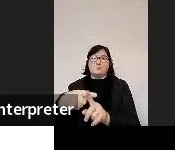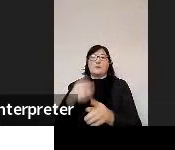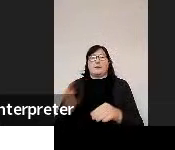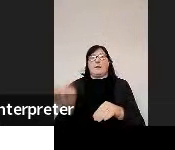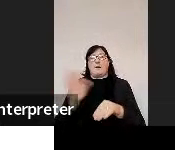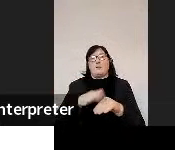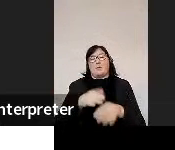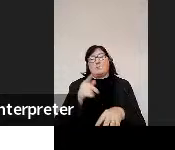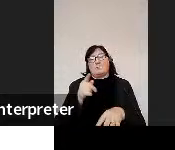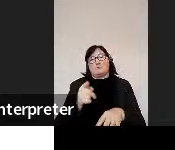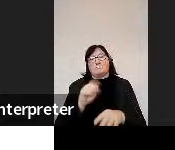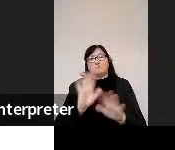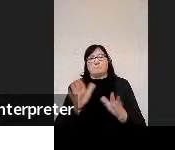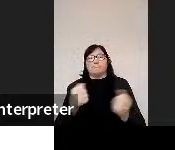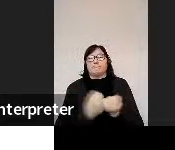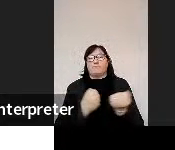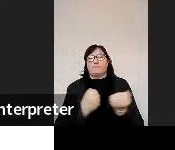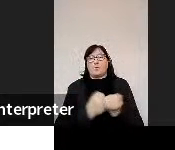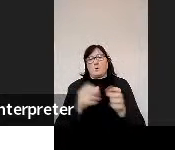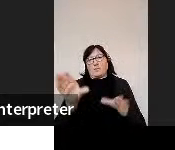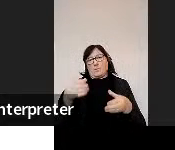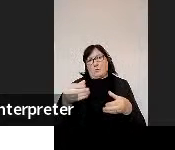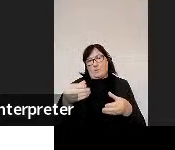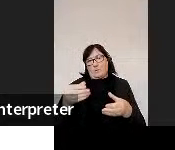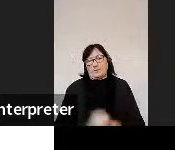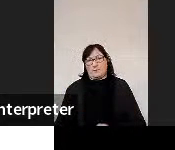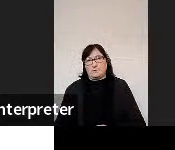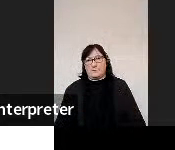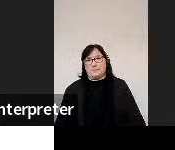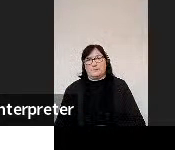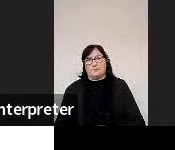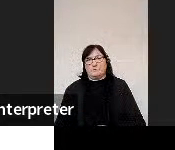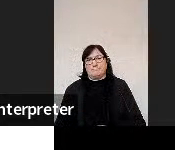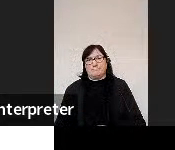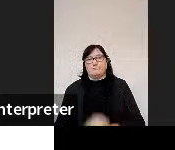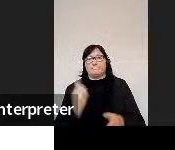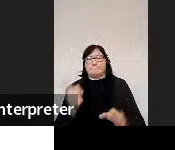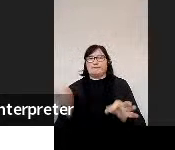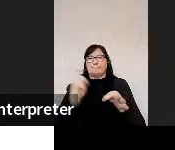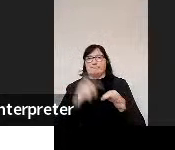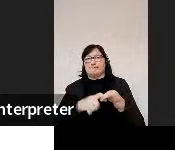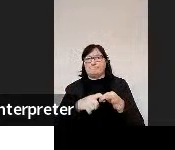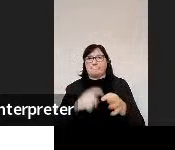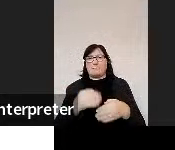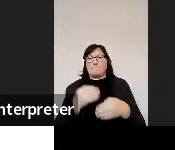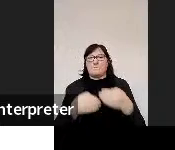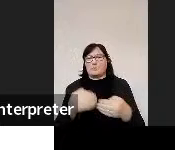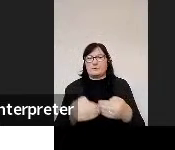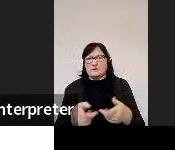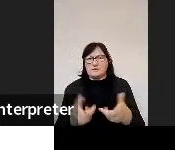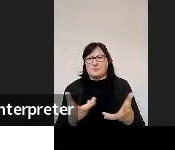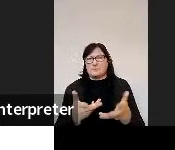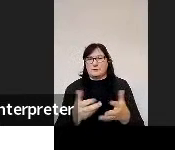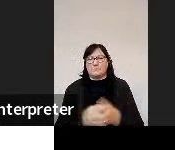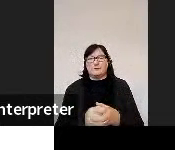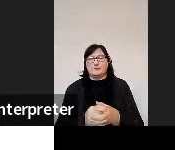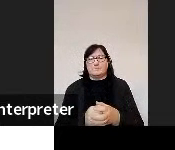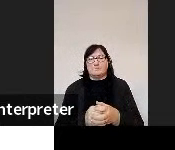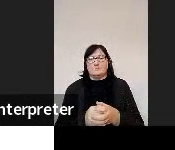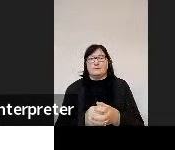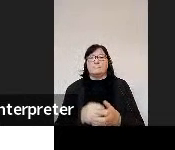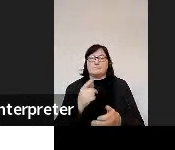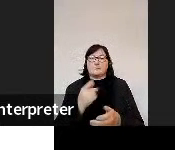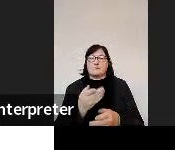supporting document. In terms of the onboarding process, so as Mr. Sidwell Pukane mentioned,